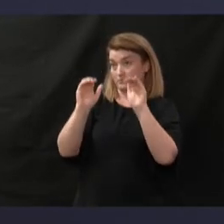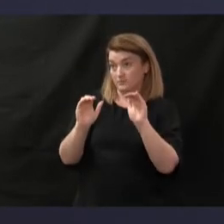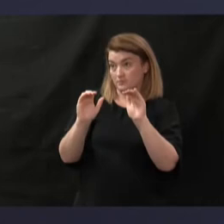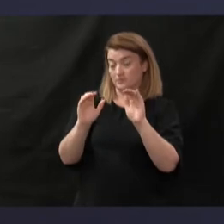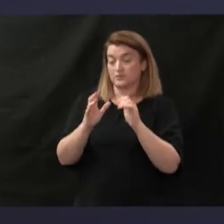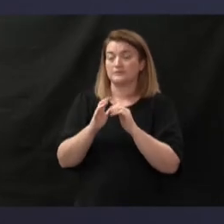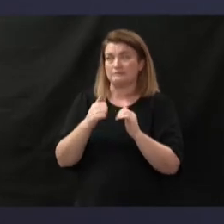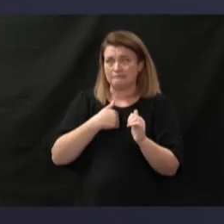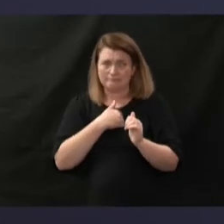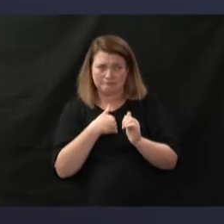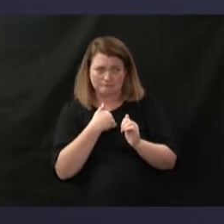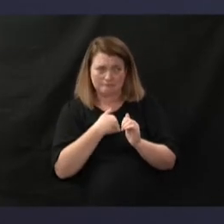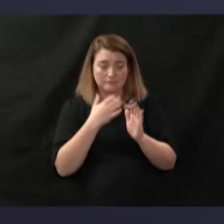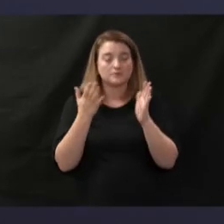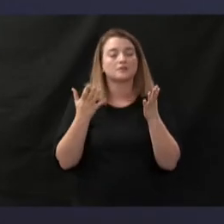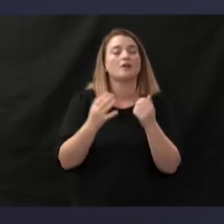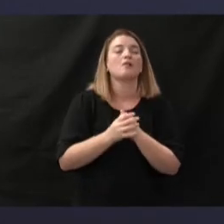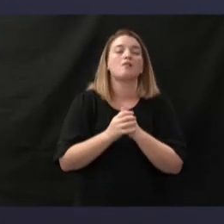Okay.